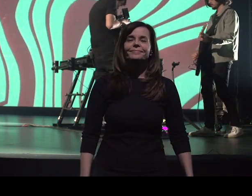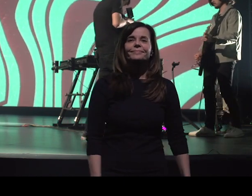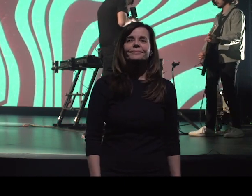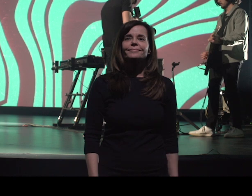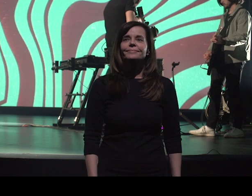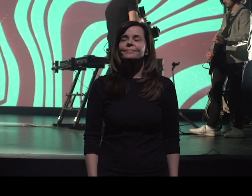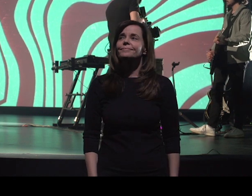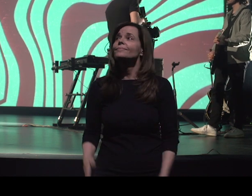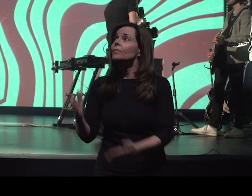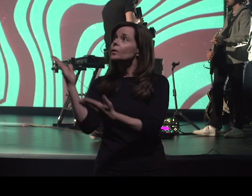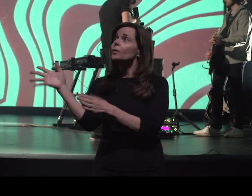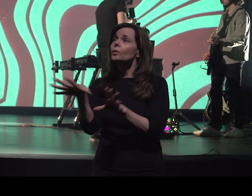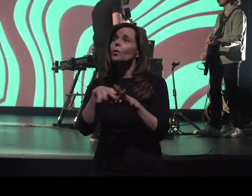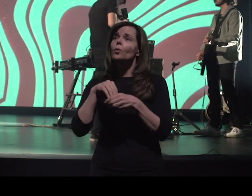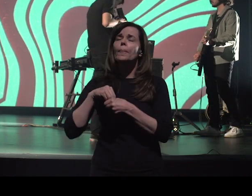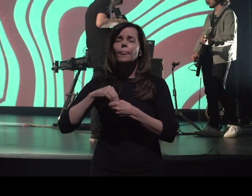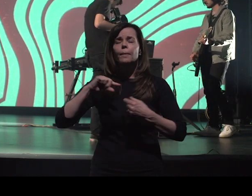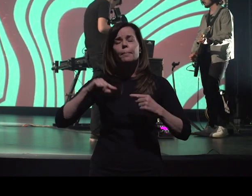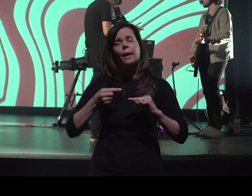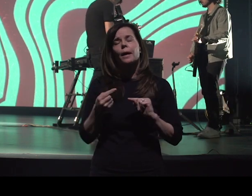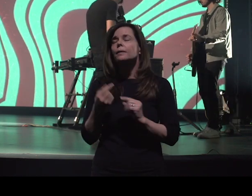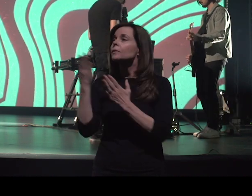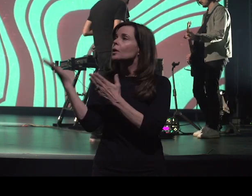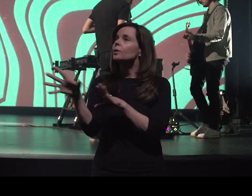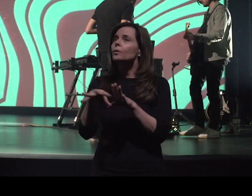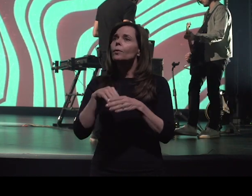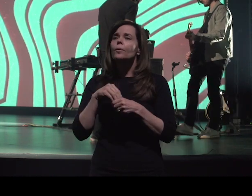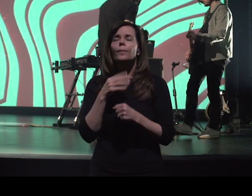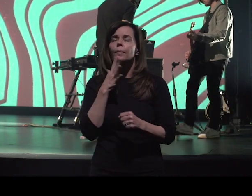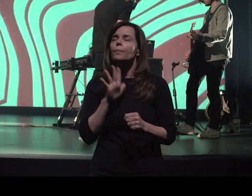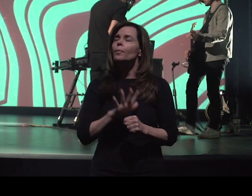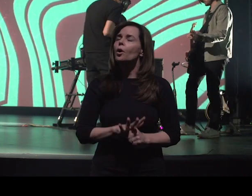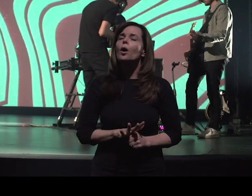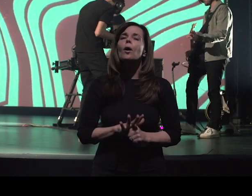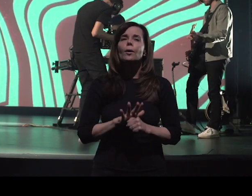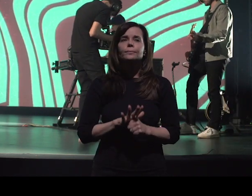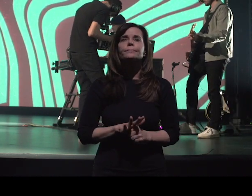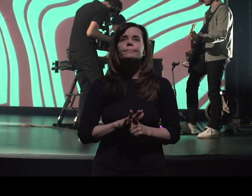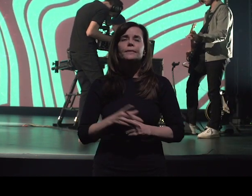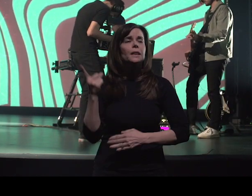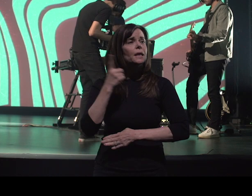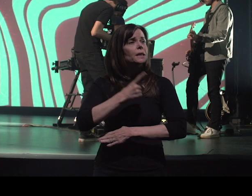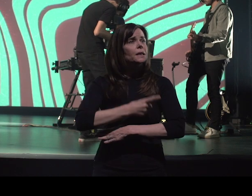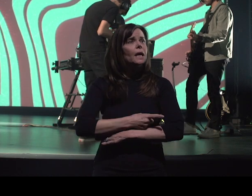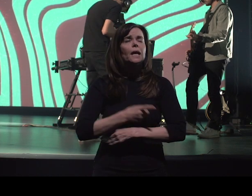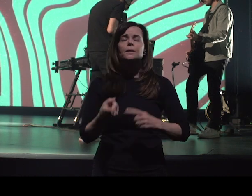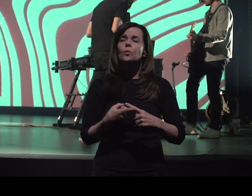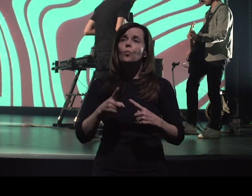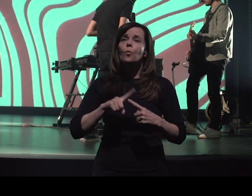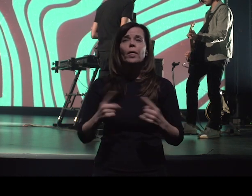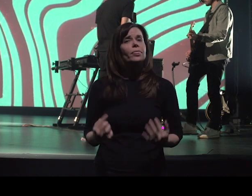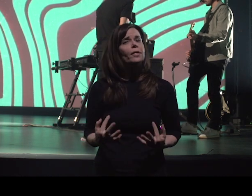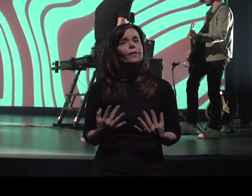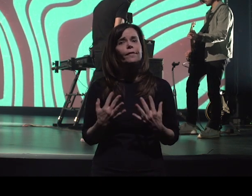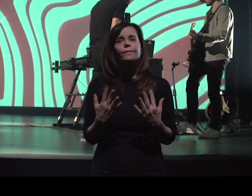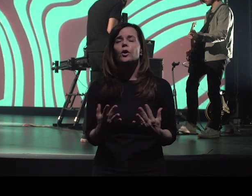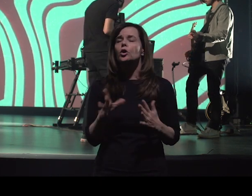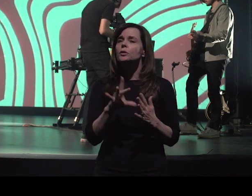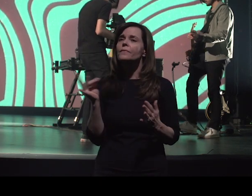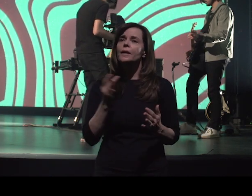You're in the pain, you're in the promise. And on the days the furnace finds my